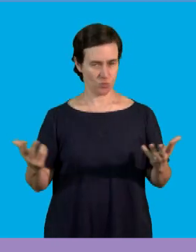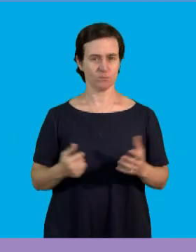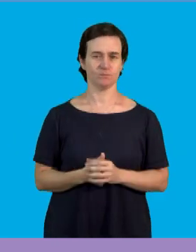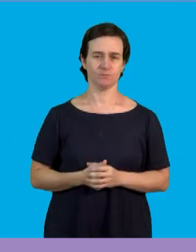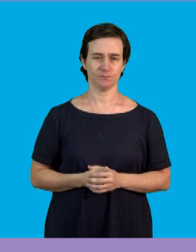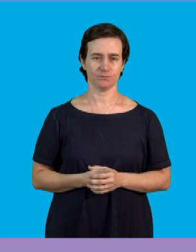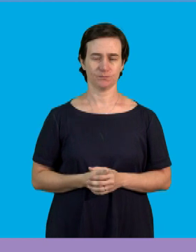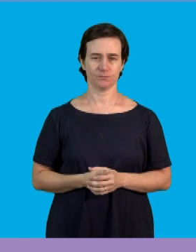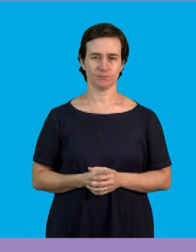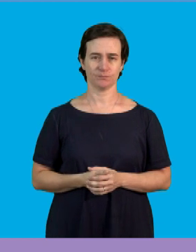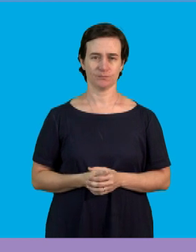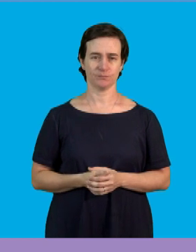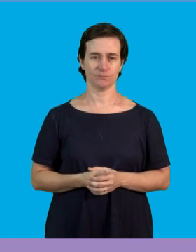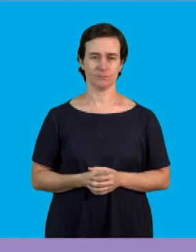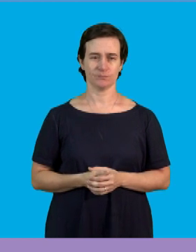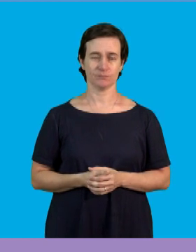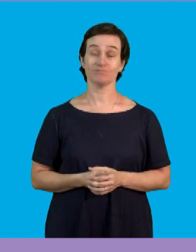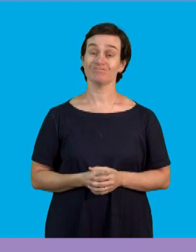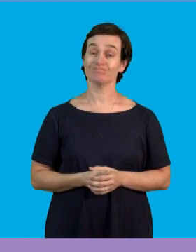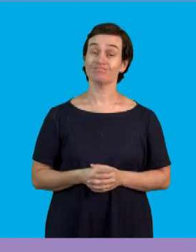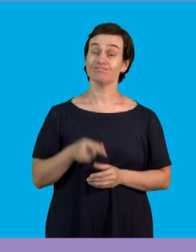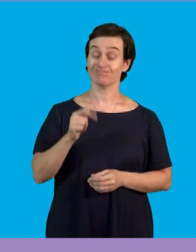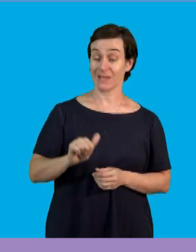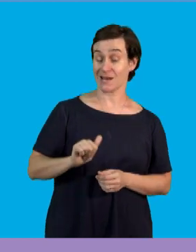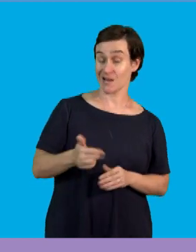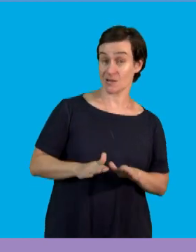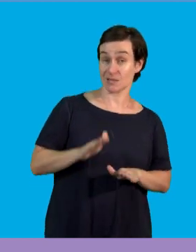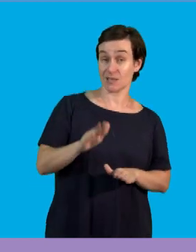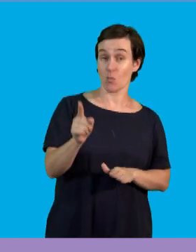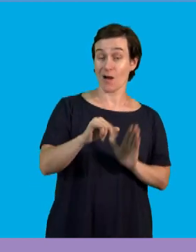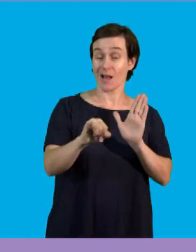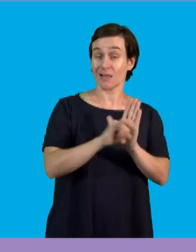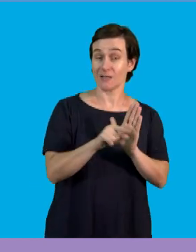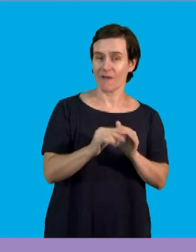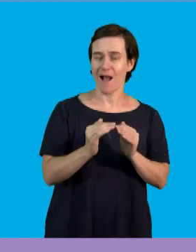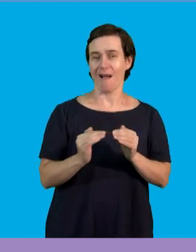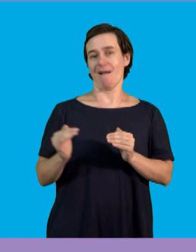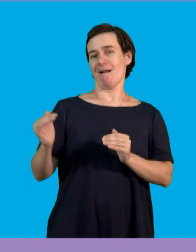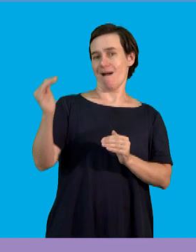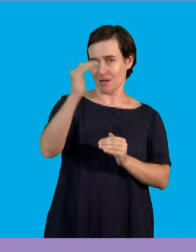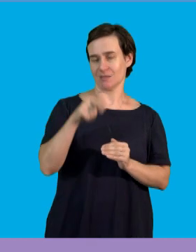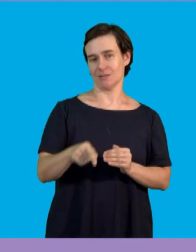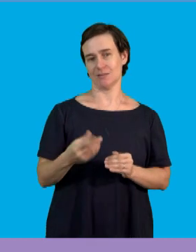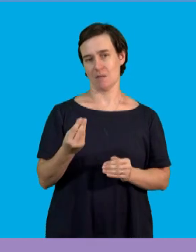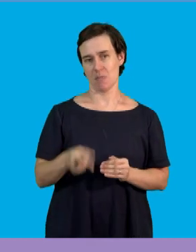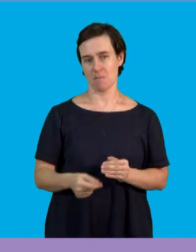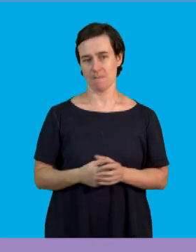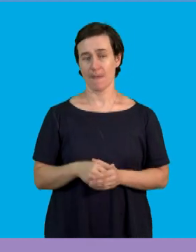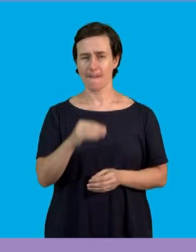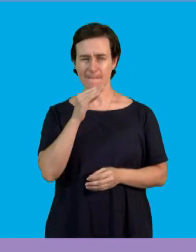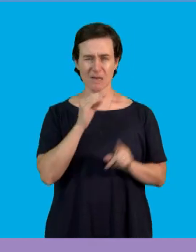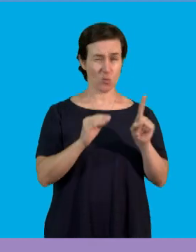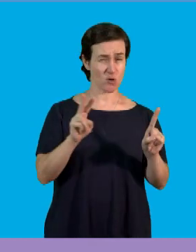factor or common number. And our step 3 would be to identify the highest one. So